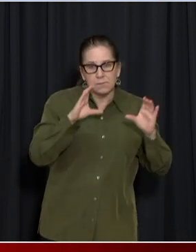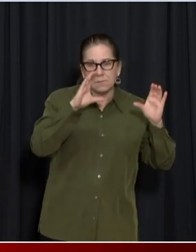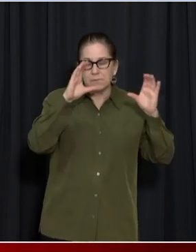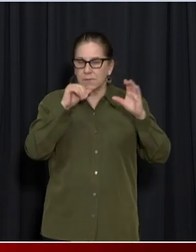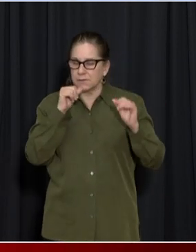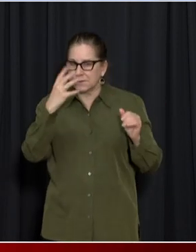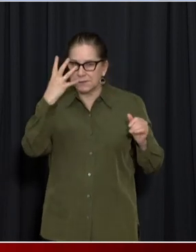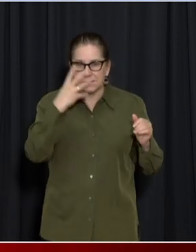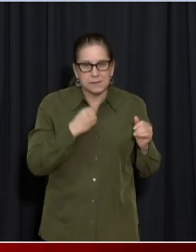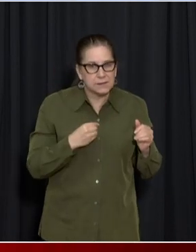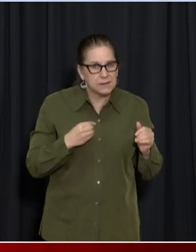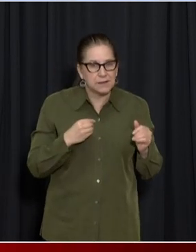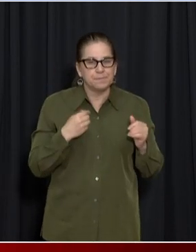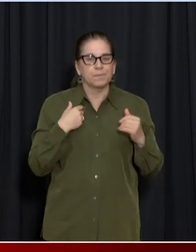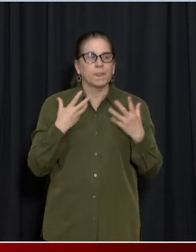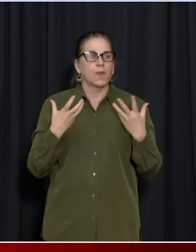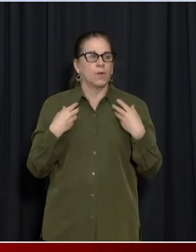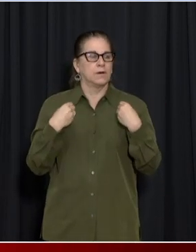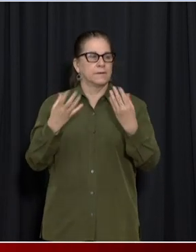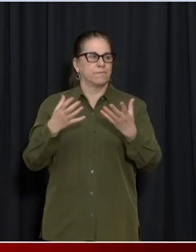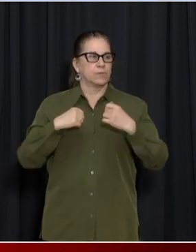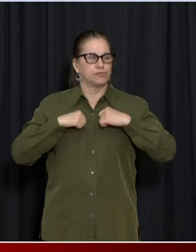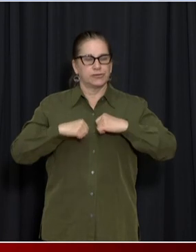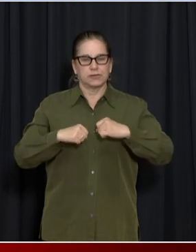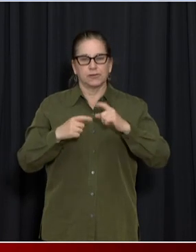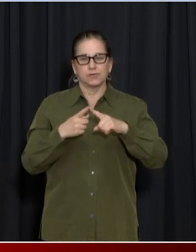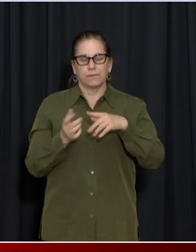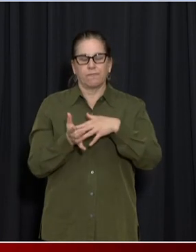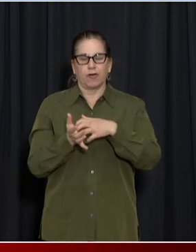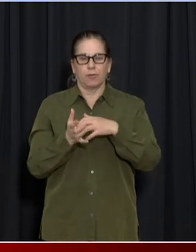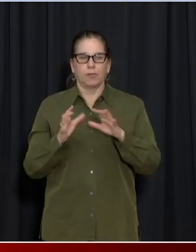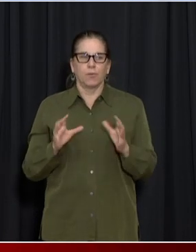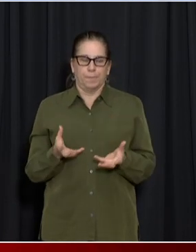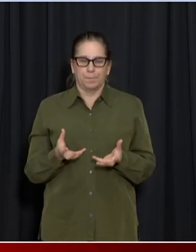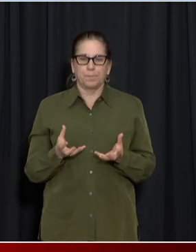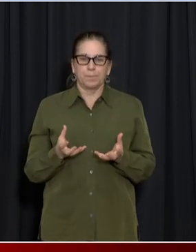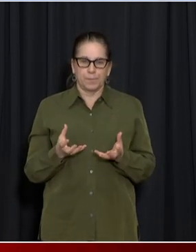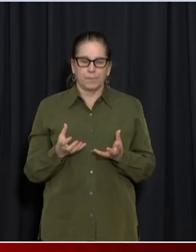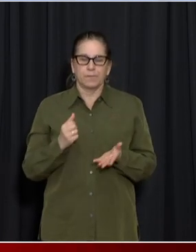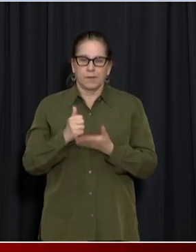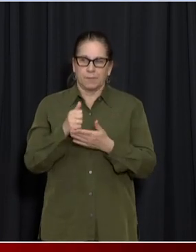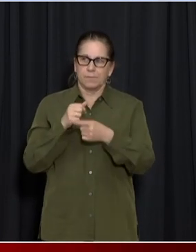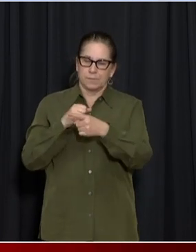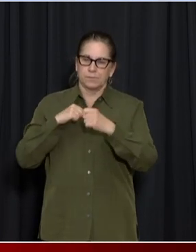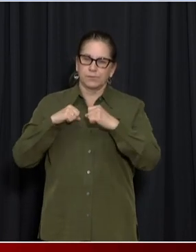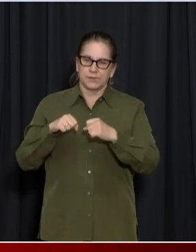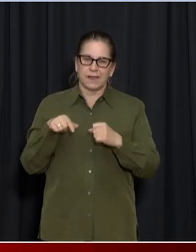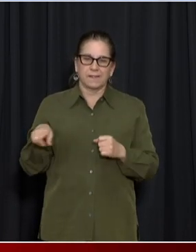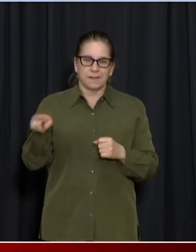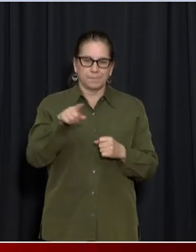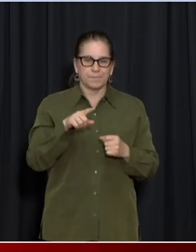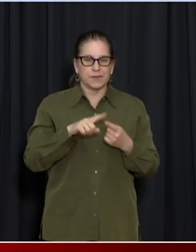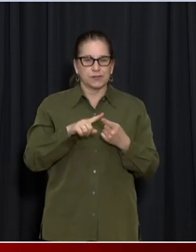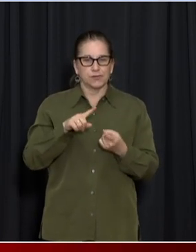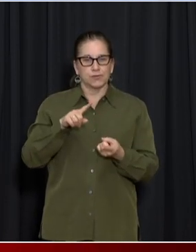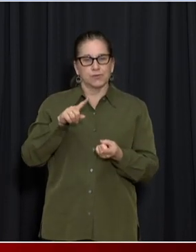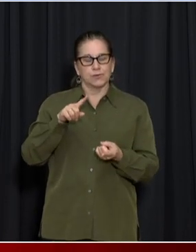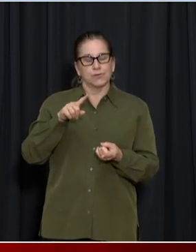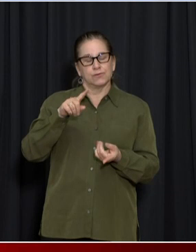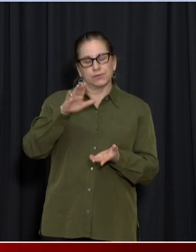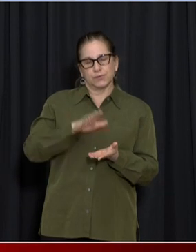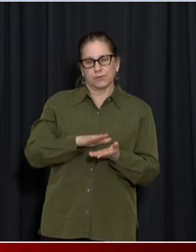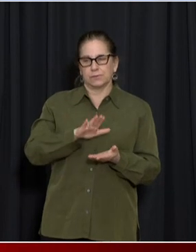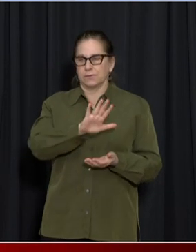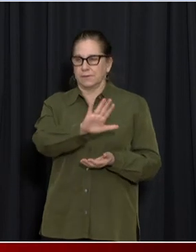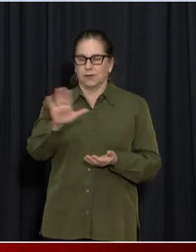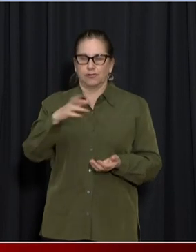for vulnerable populations, including where additional exposure risks may exist,